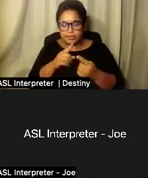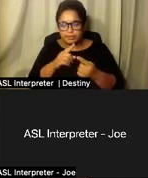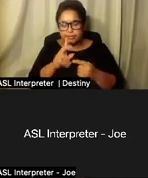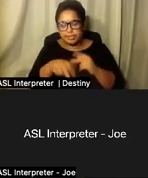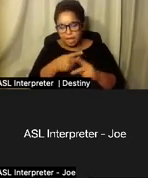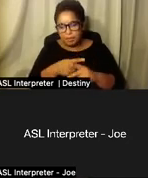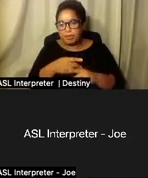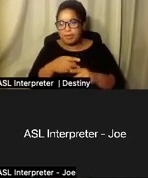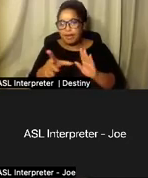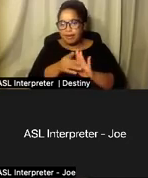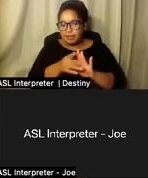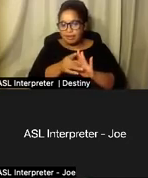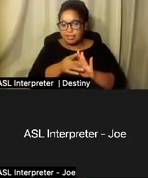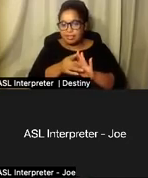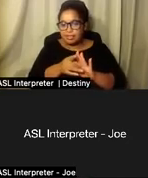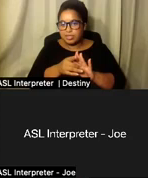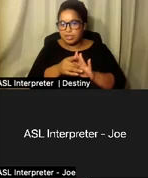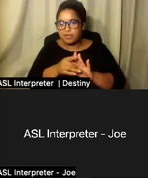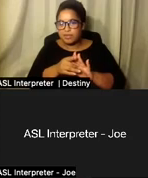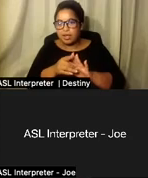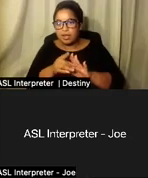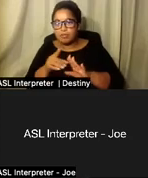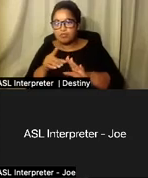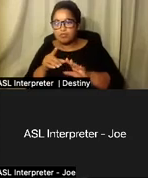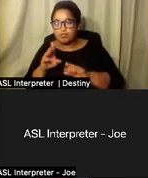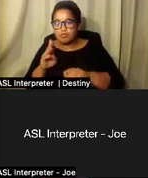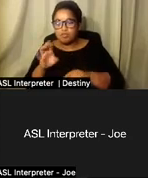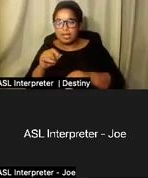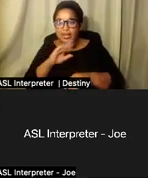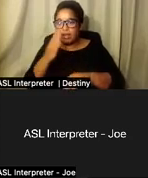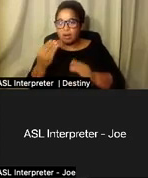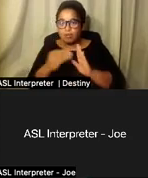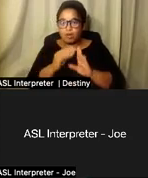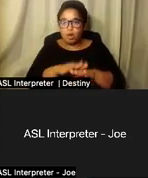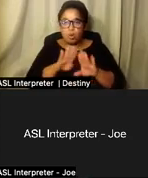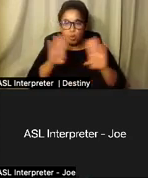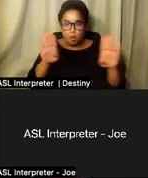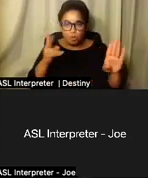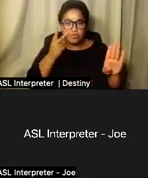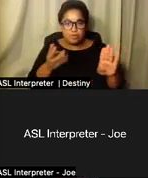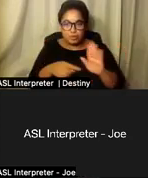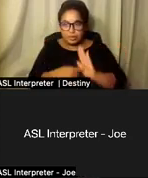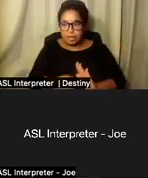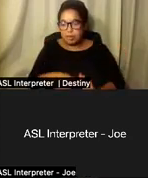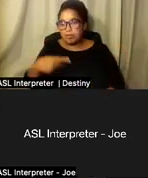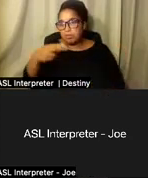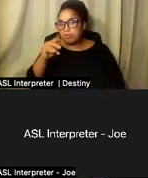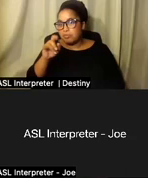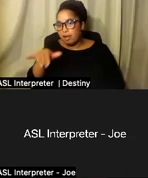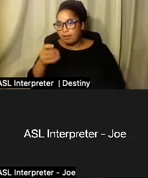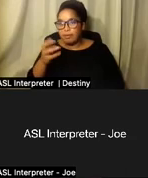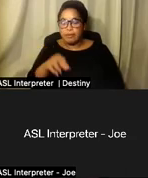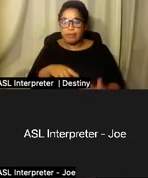bracket, never put it on the wall. Right. We've had a couple examples of putty, or you